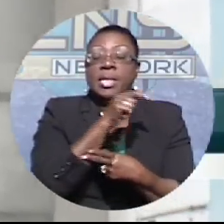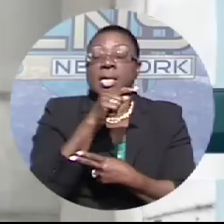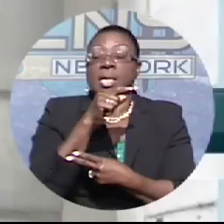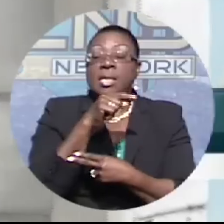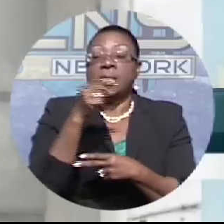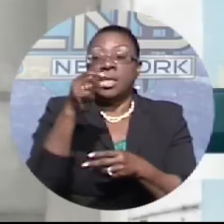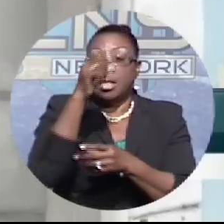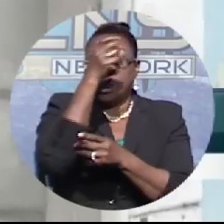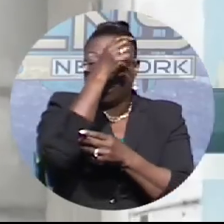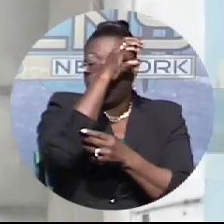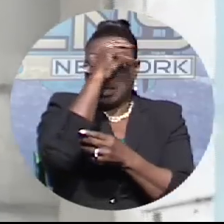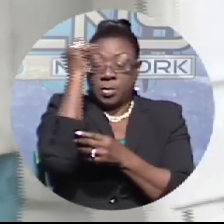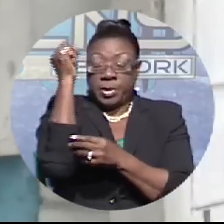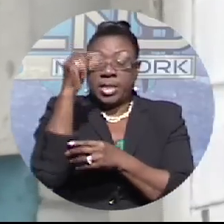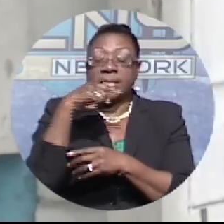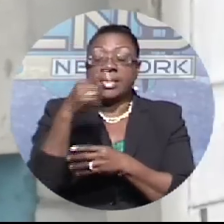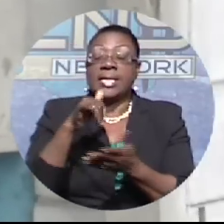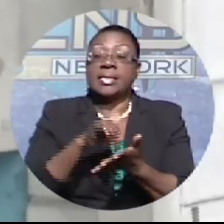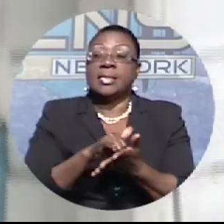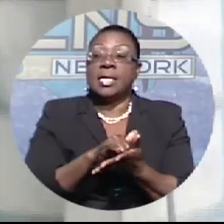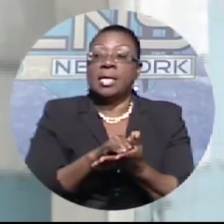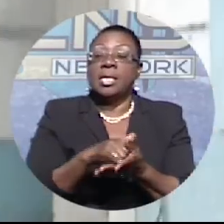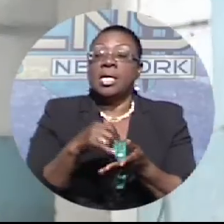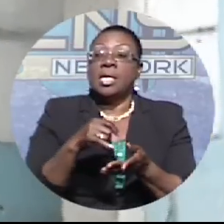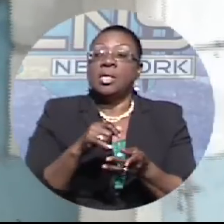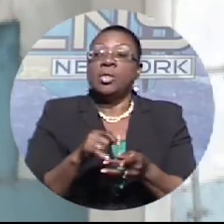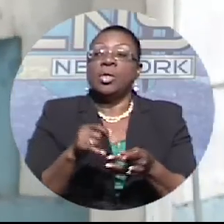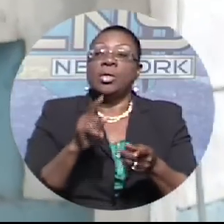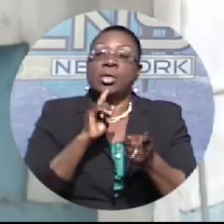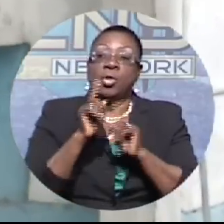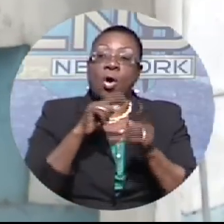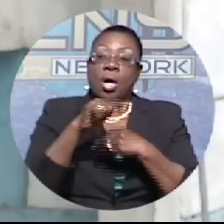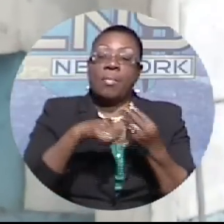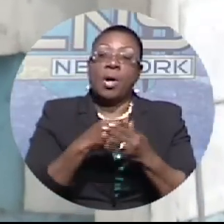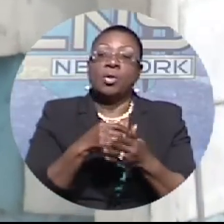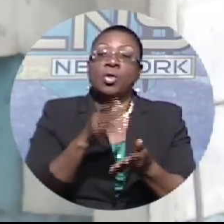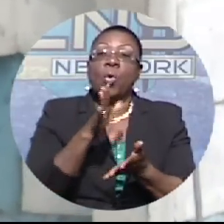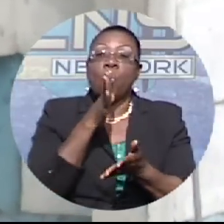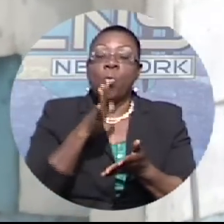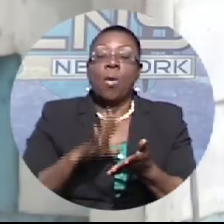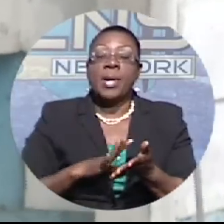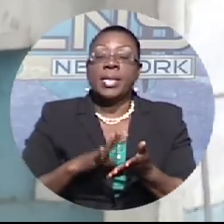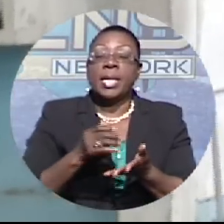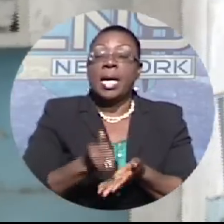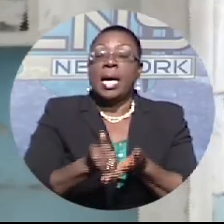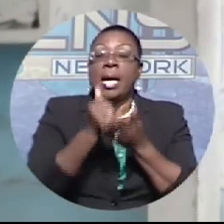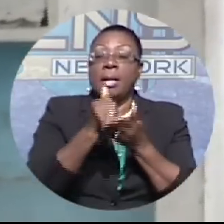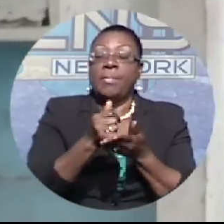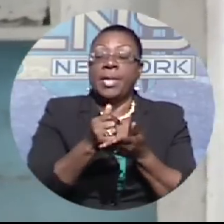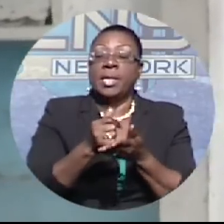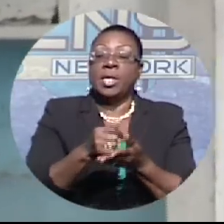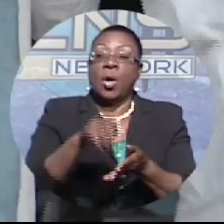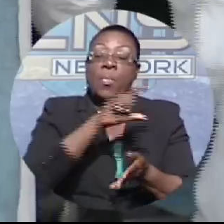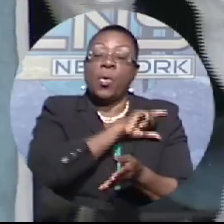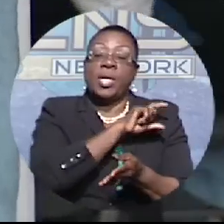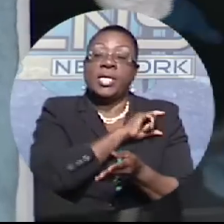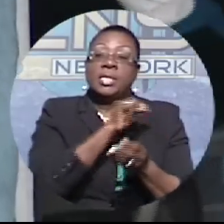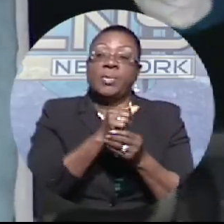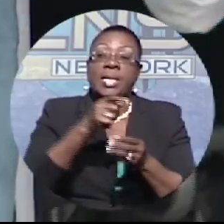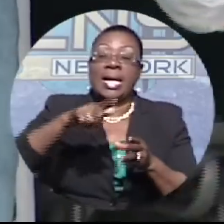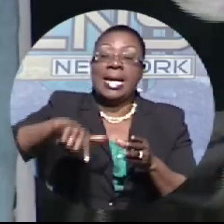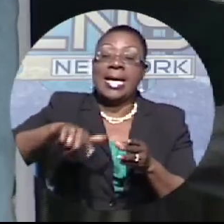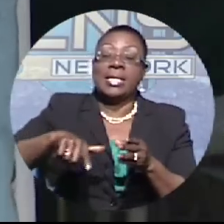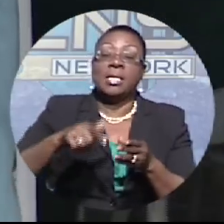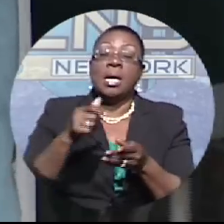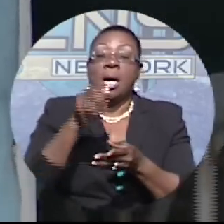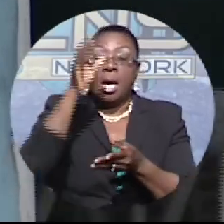Detective Unit, Superintendent Paul Roll, told us that despite rumors, the female murder victim was not a witness in her late husband's murder